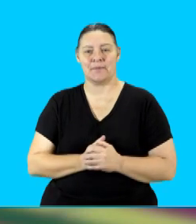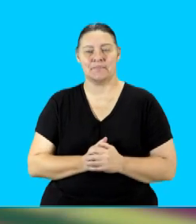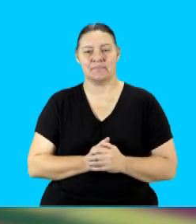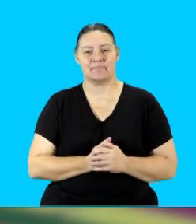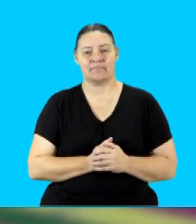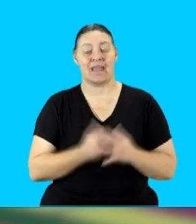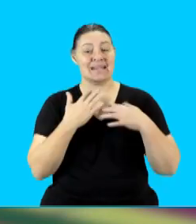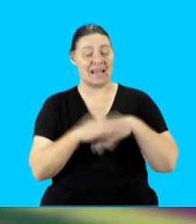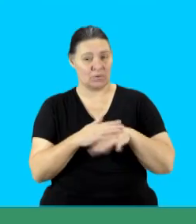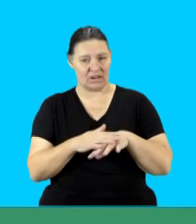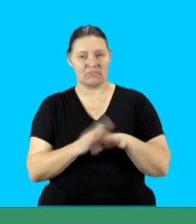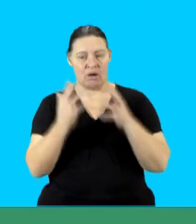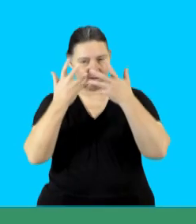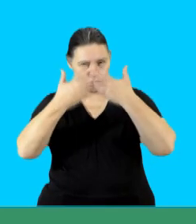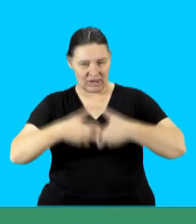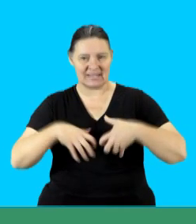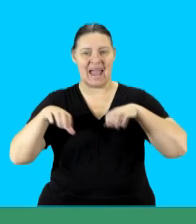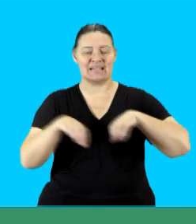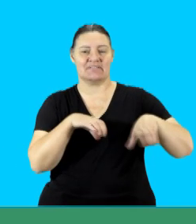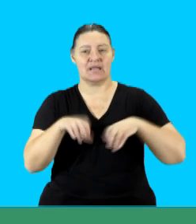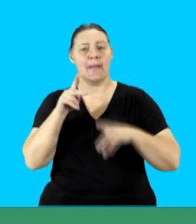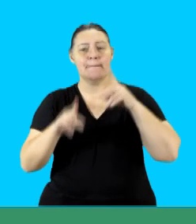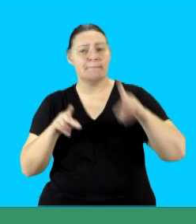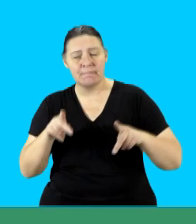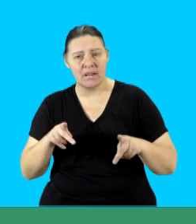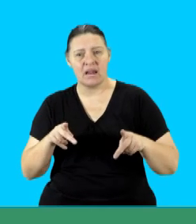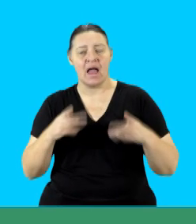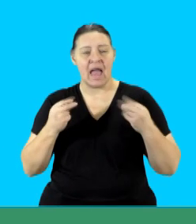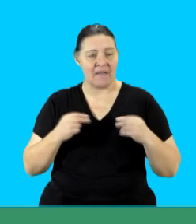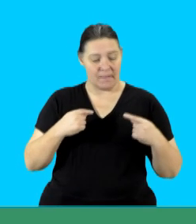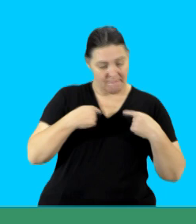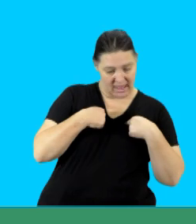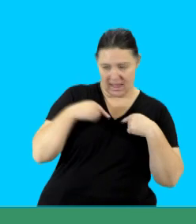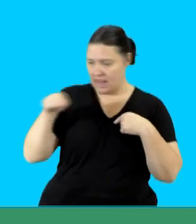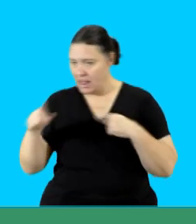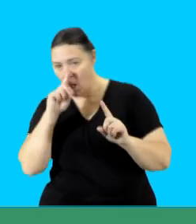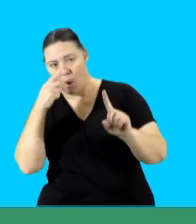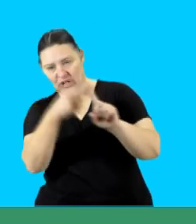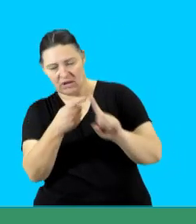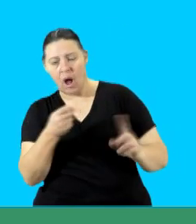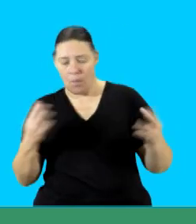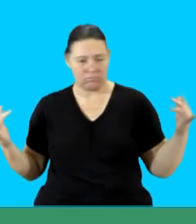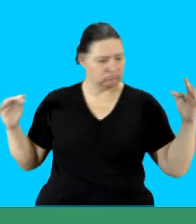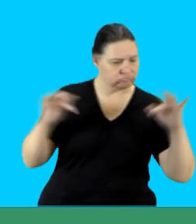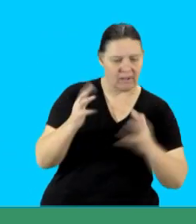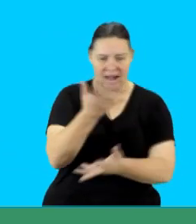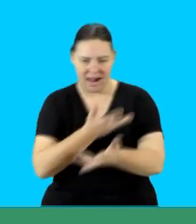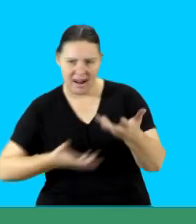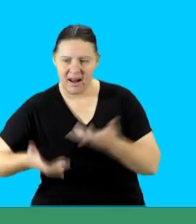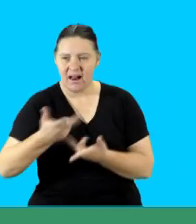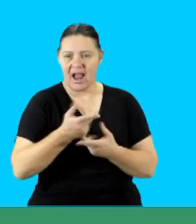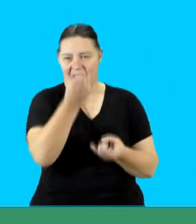answer. Networking refers to a coordinated activity where people who have a similar objective meet and